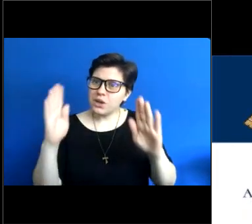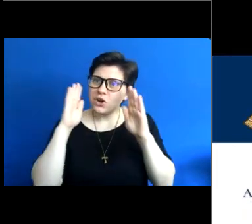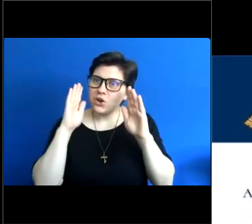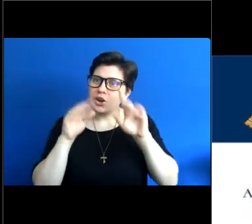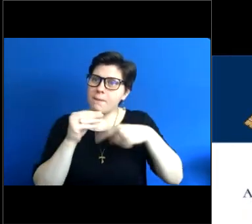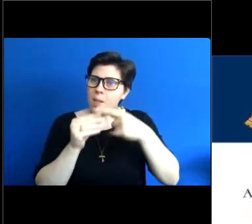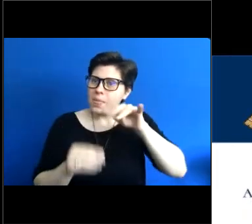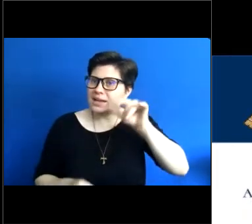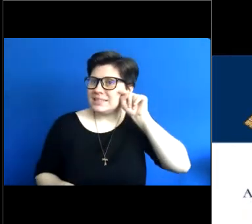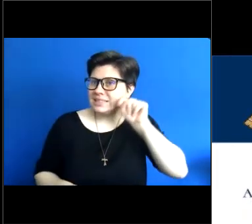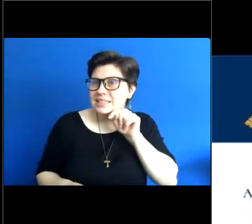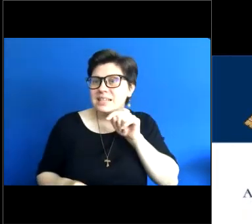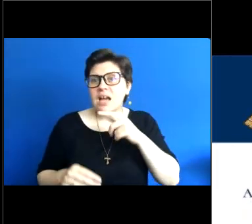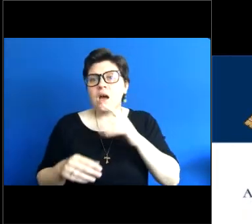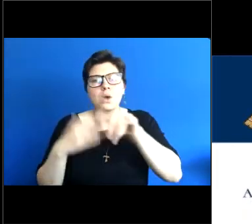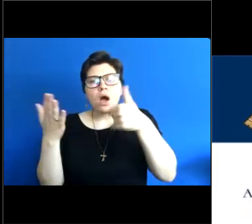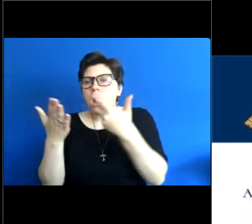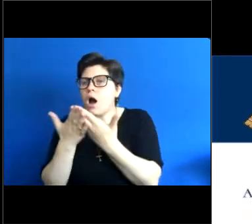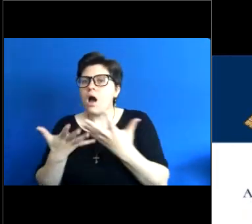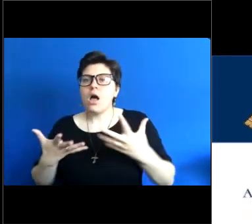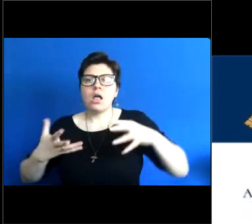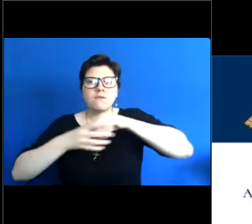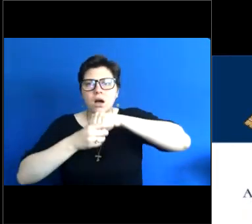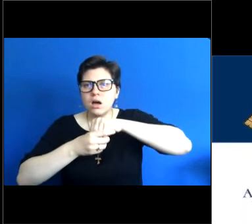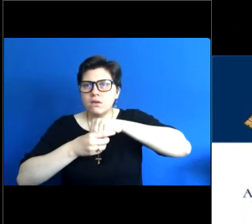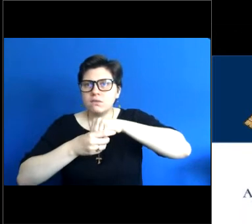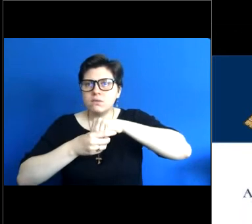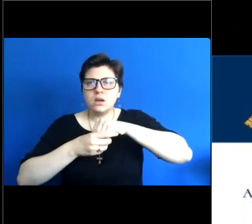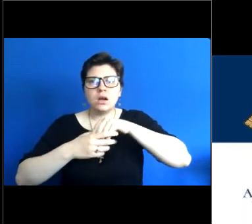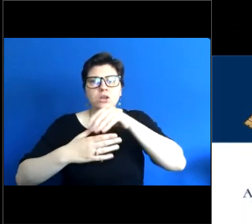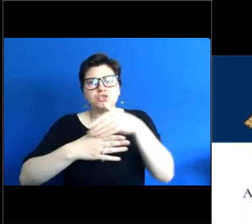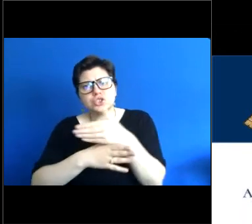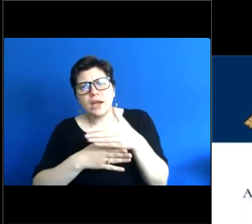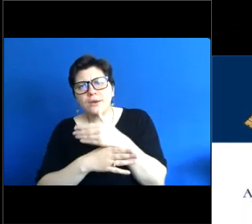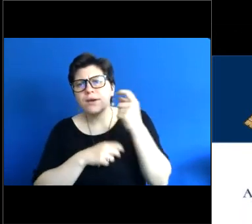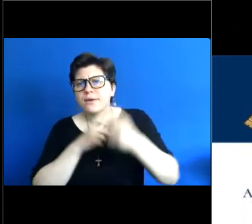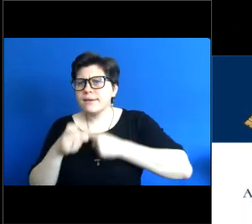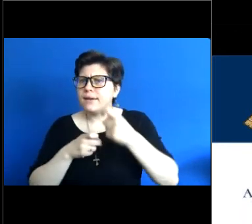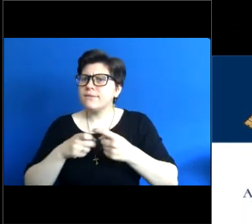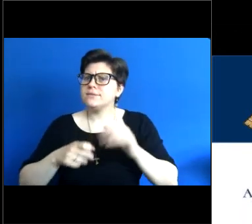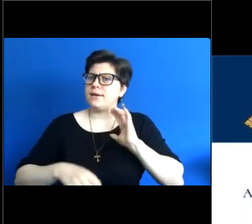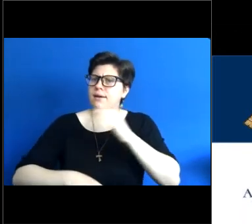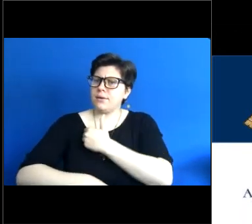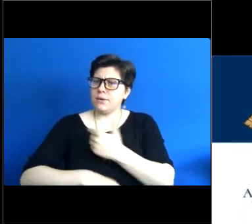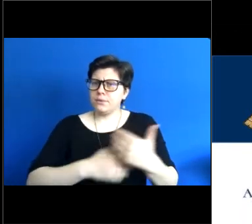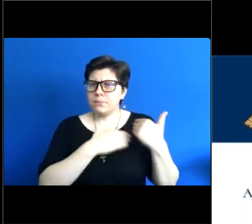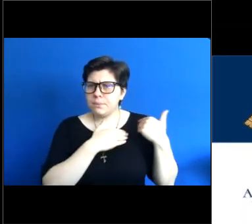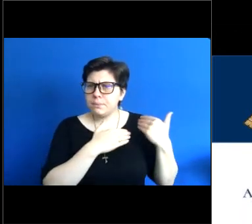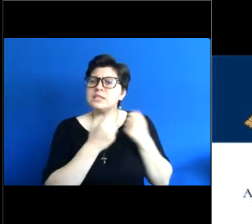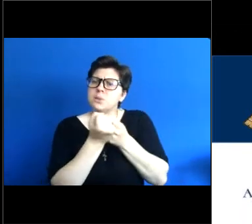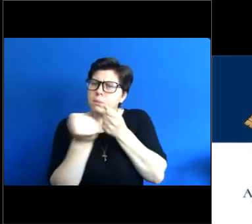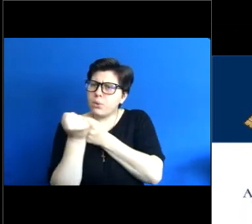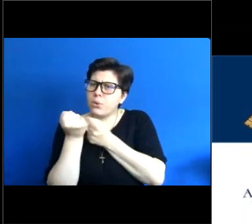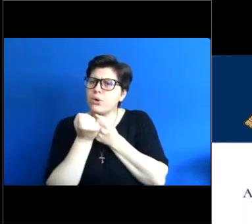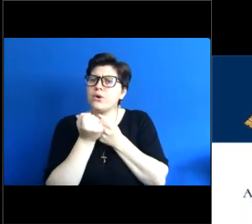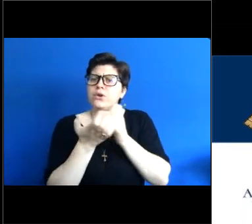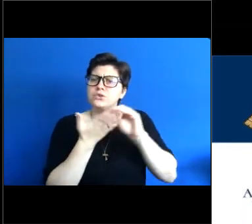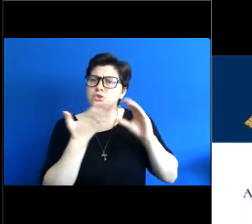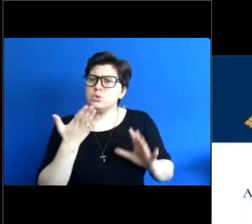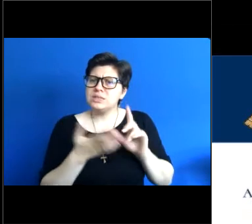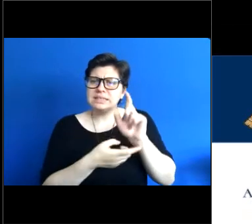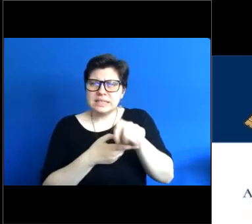where we all take part in our responsibilities, sharing our gifts so that we can support the needs of our students, regardless